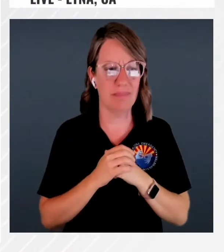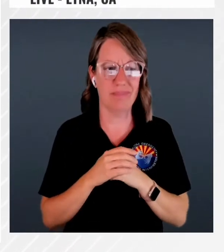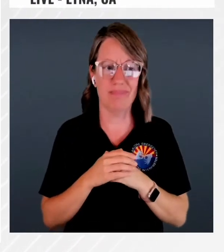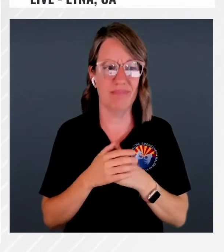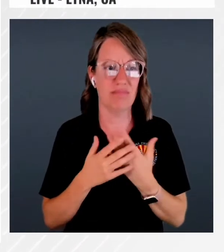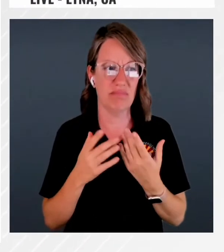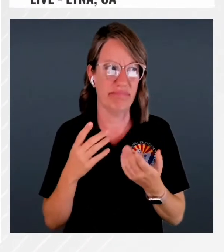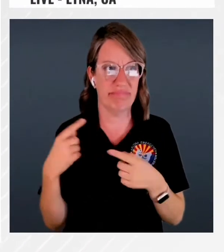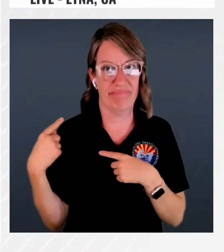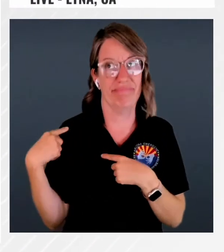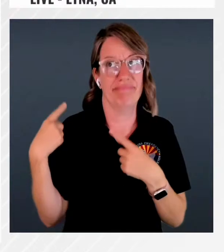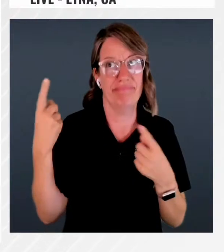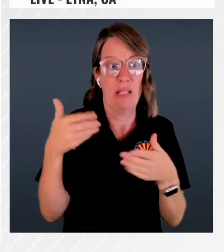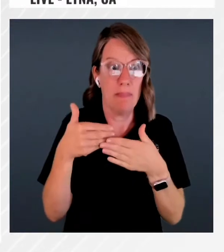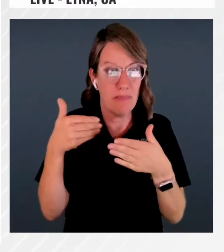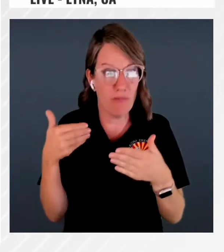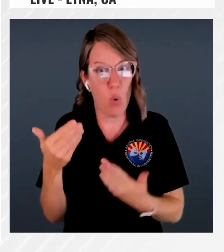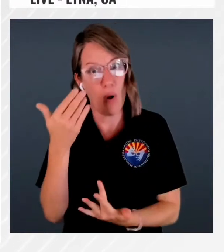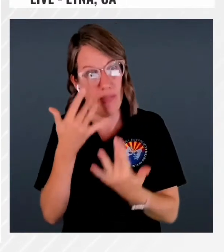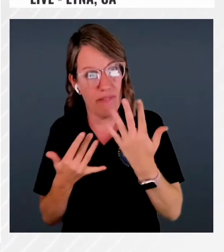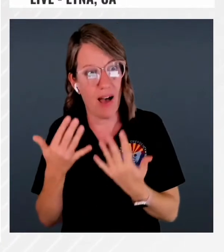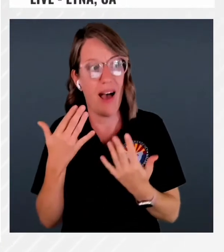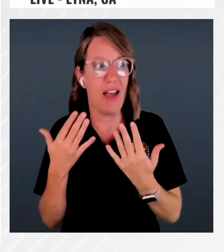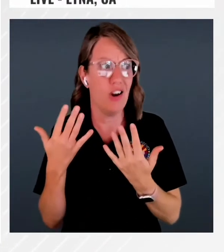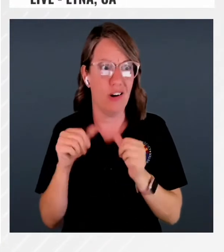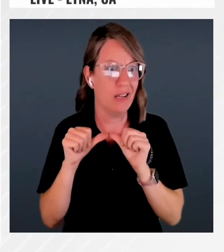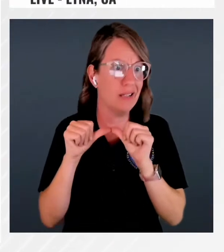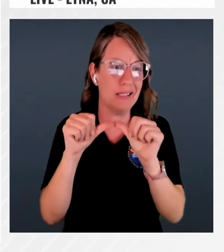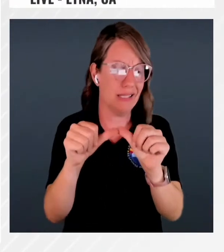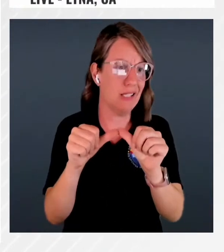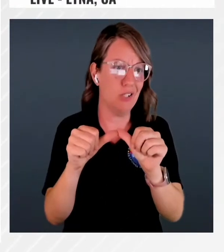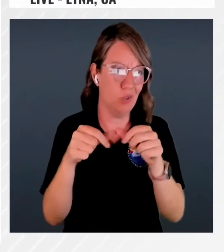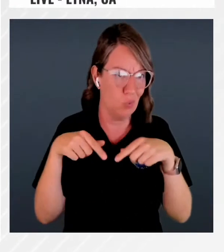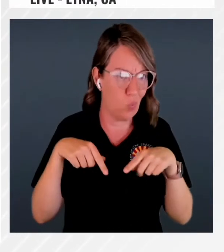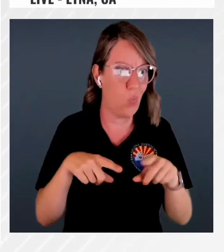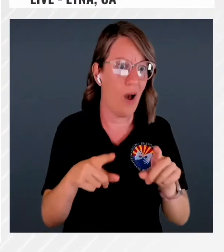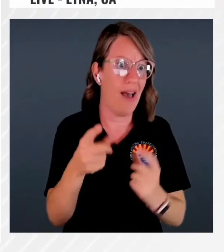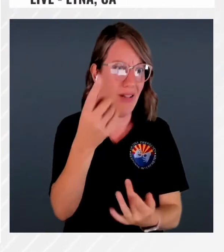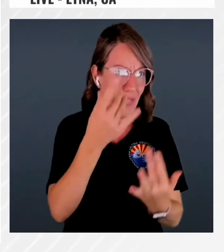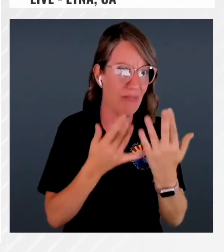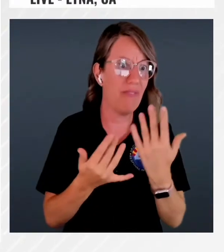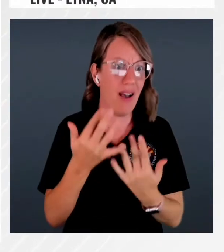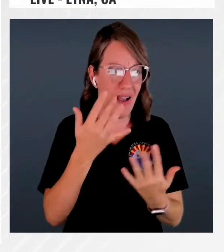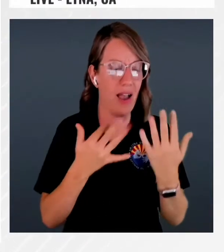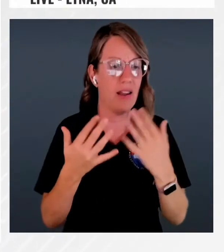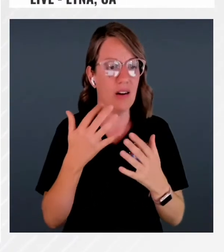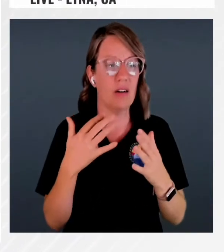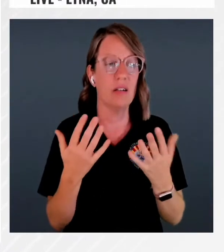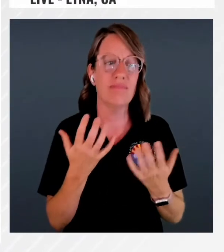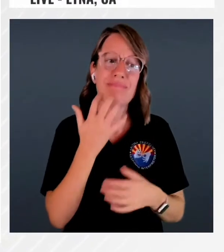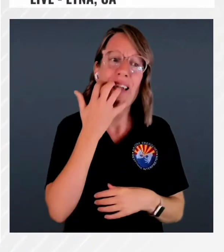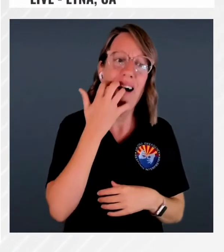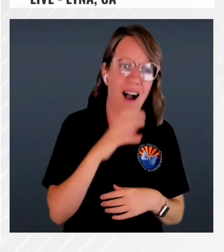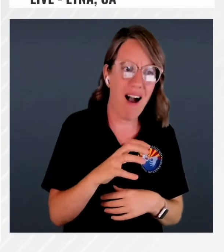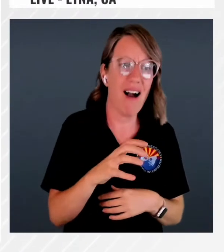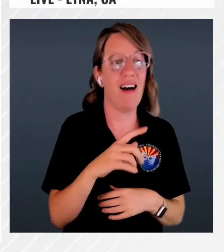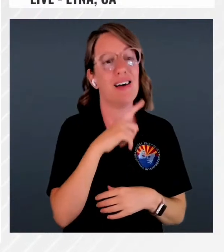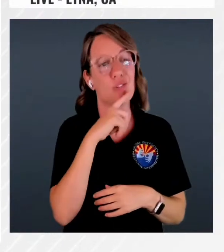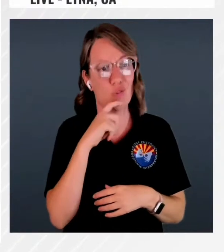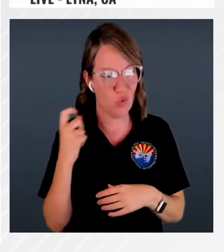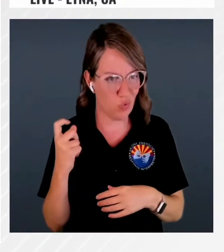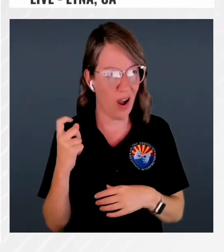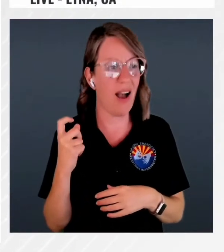and grew over its first several days. We're going to get back into one of those warm to hot and dry patterns with kind of